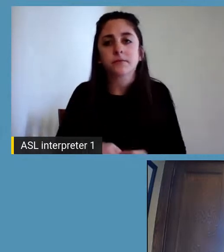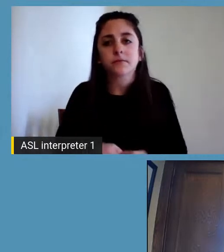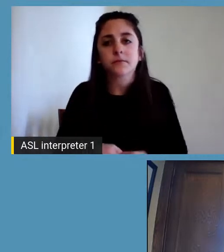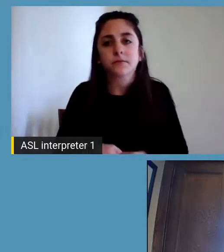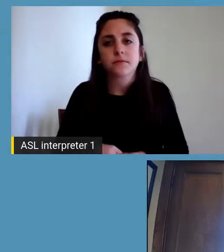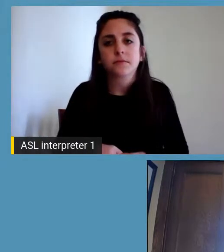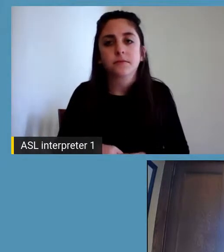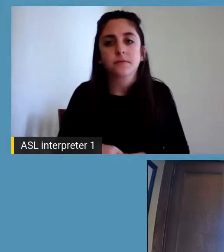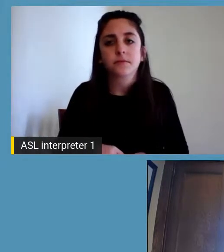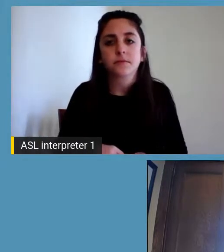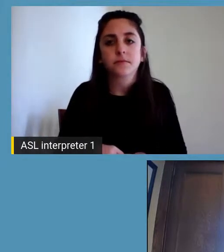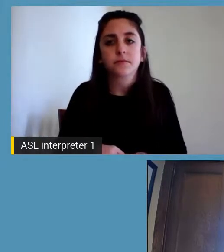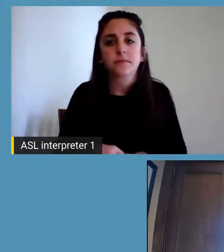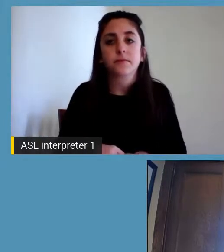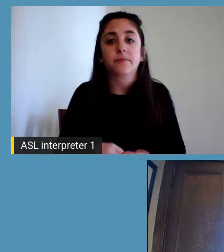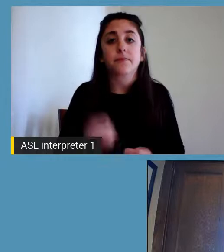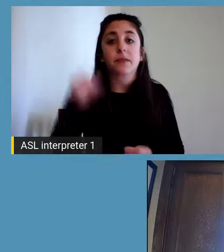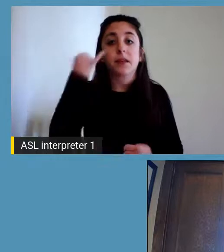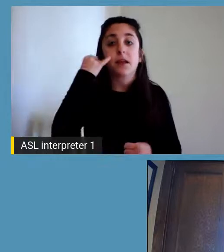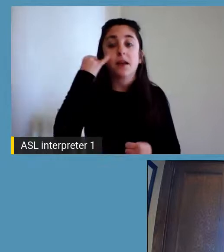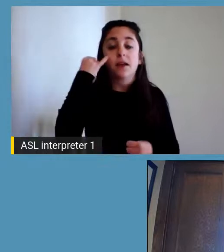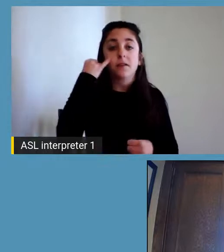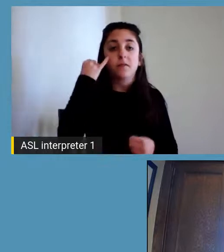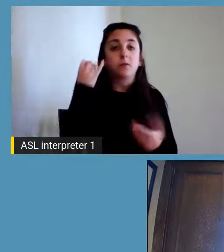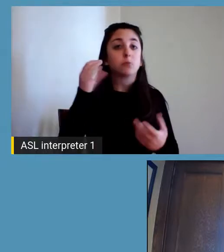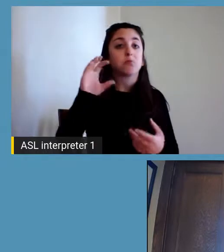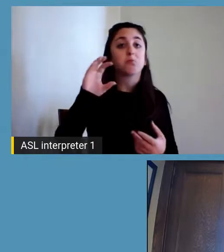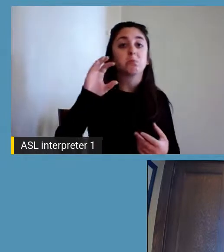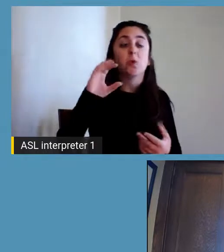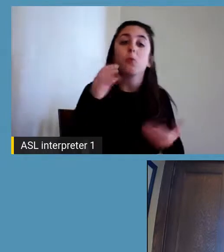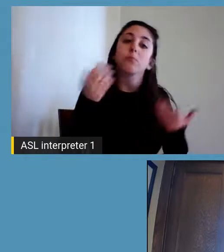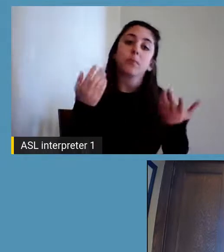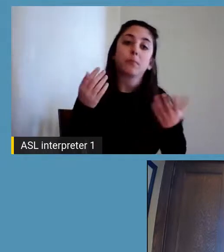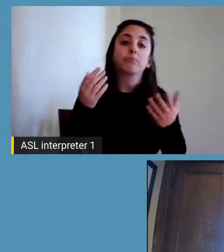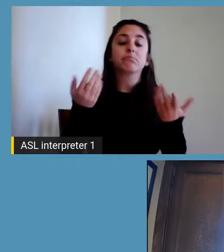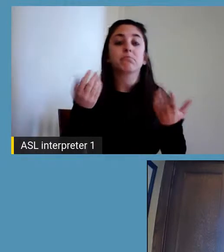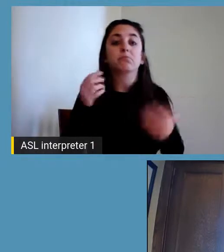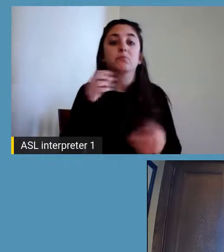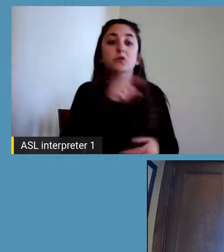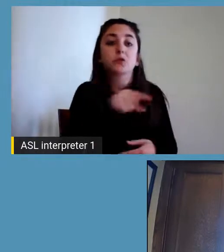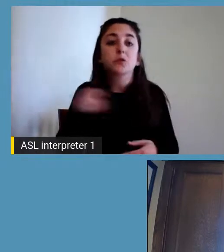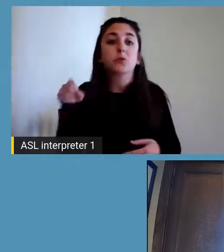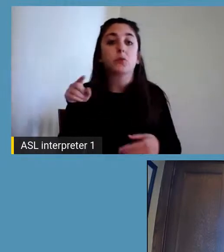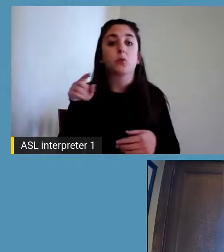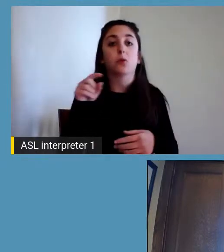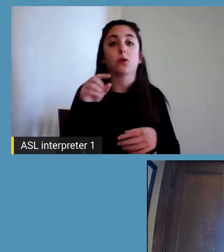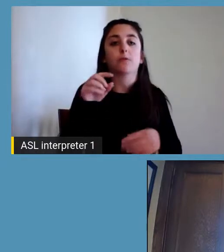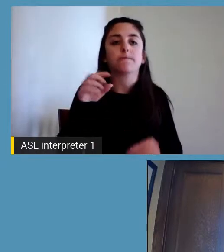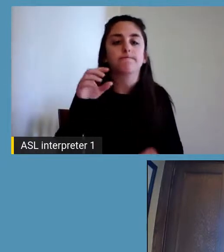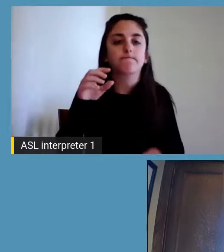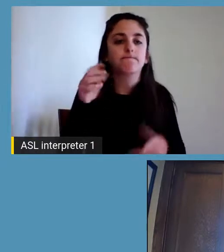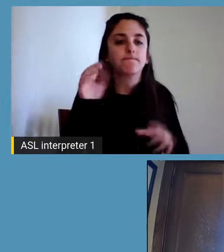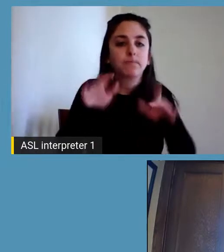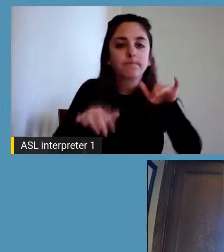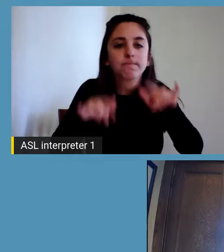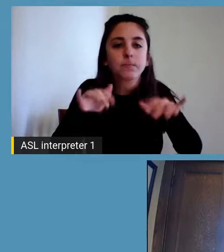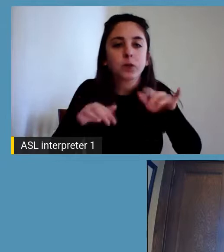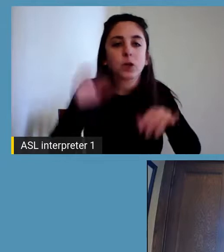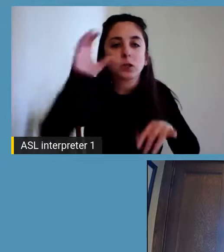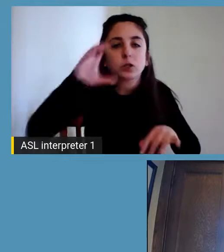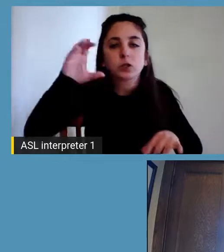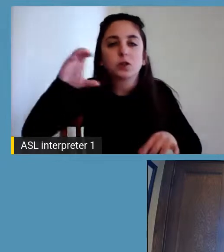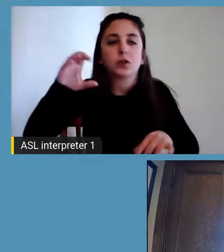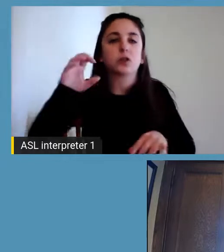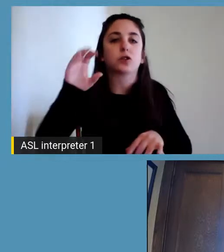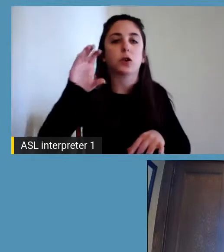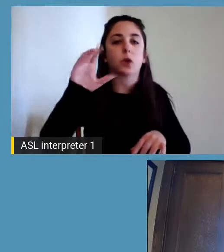if one were to look up It's Clo 3D or any of those names on Instagram, it's just amazing what some people can do.